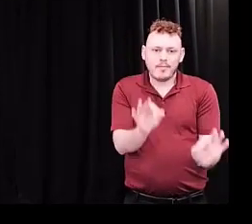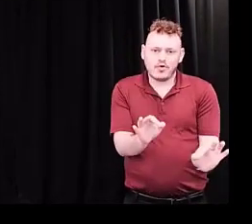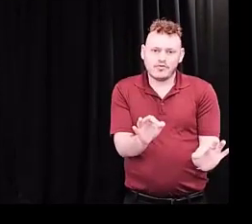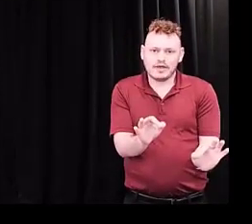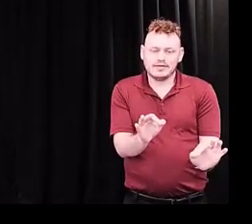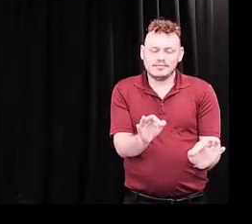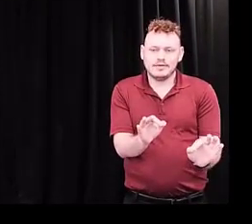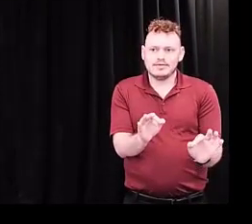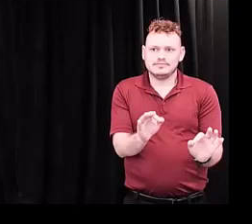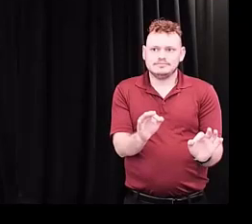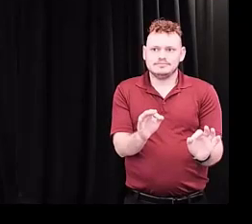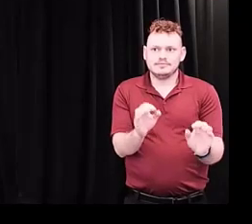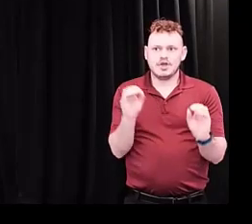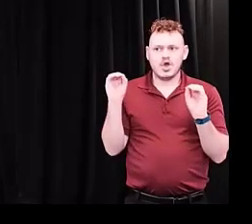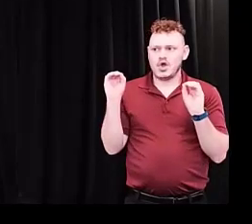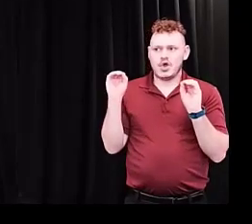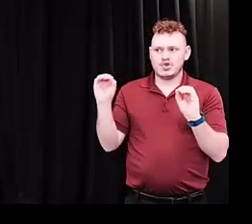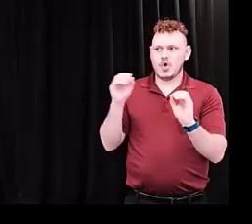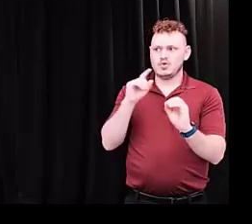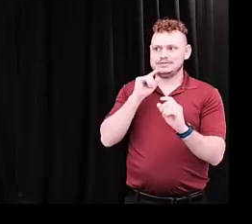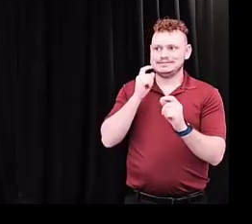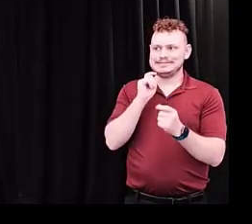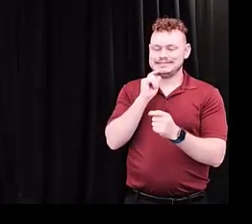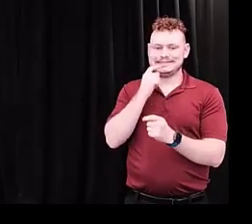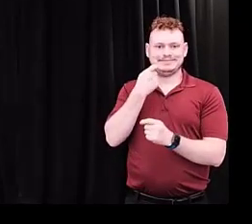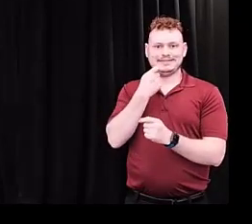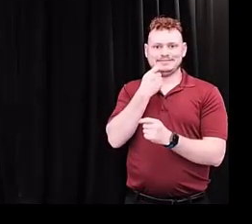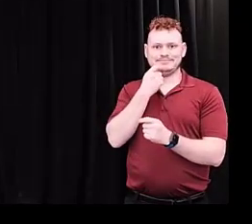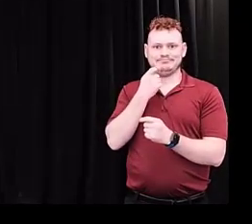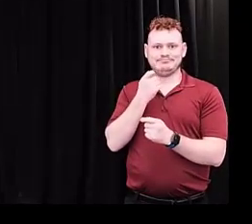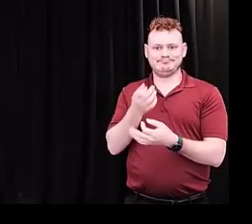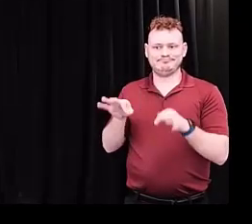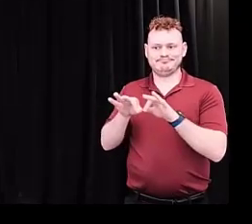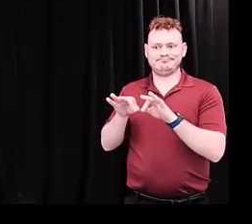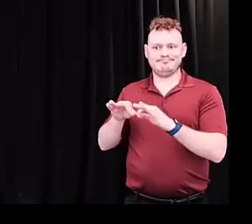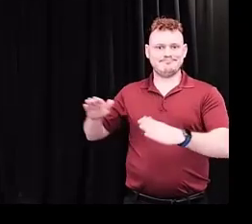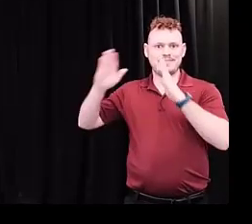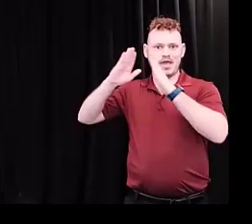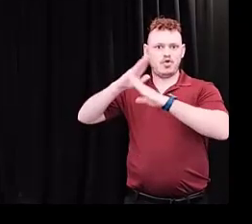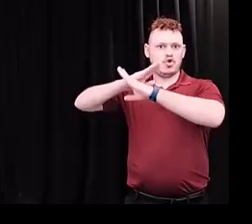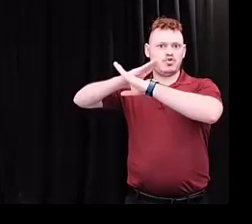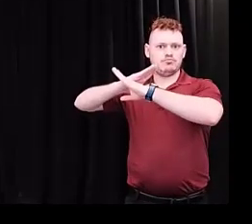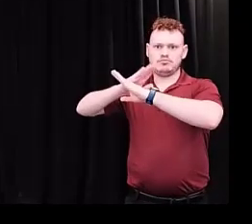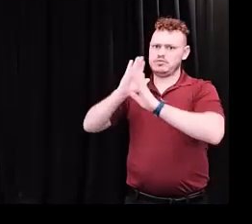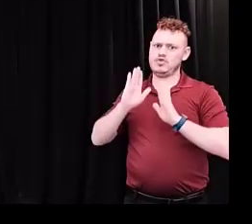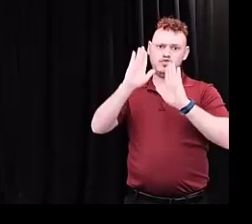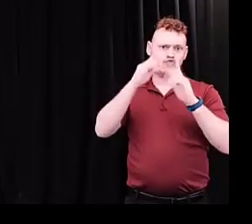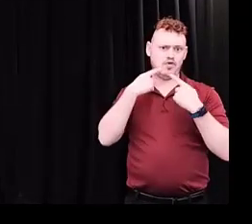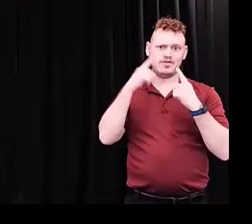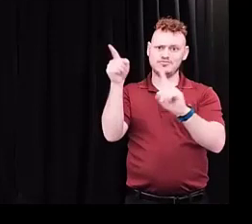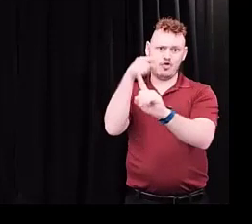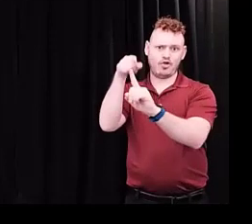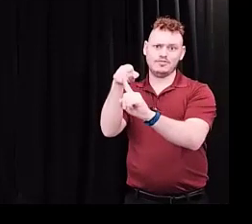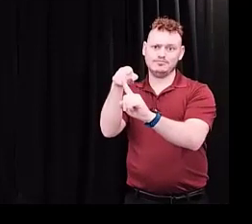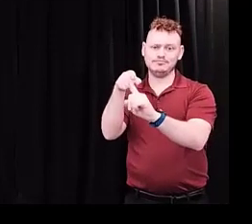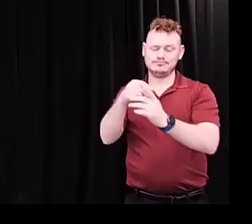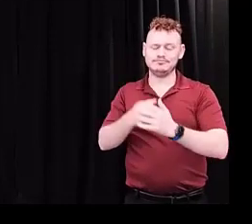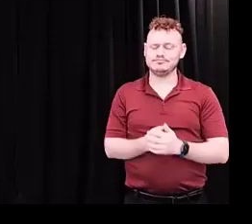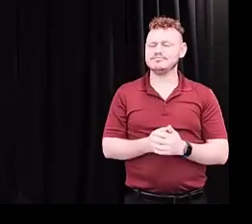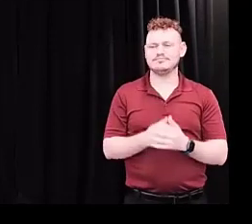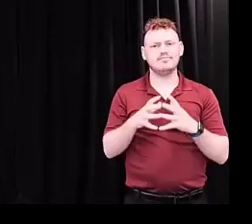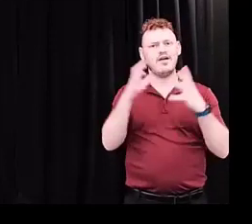no significant barrier is a great target to shoot for. That's fantastic. Yeah, there is a lot of great tools out